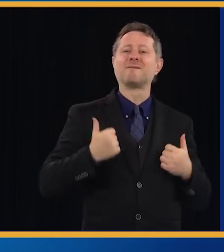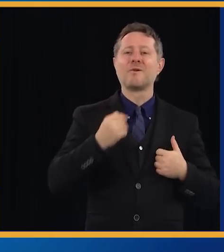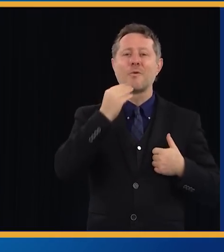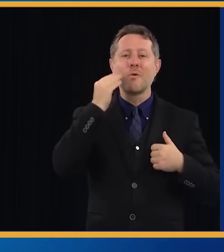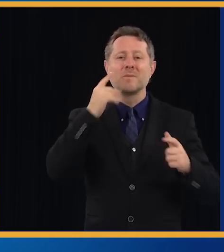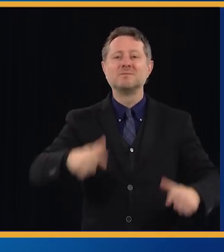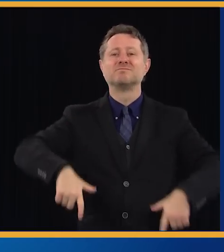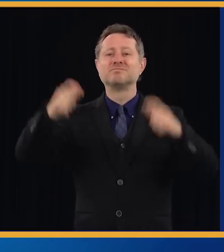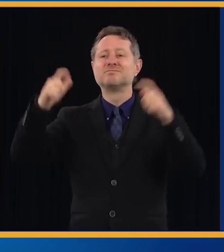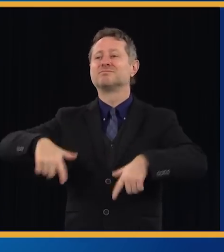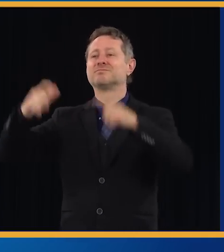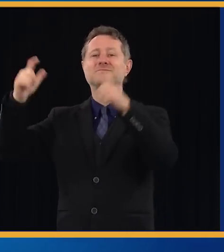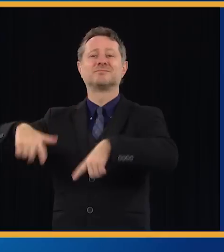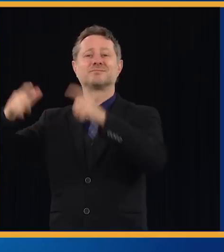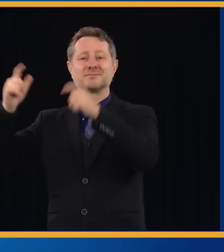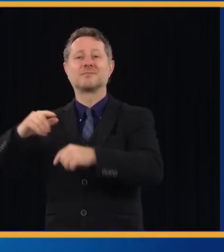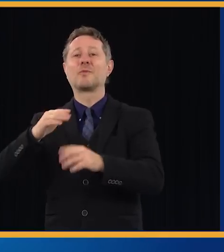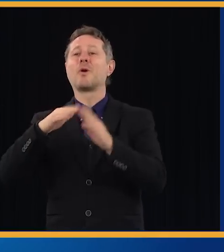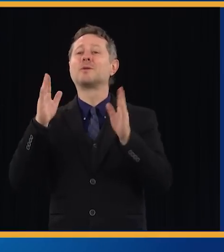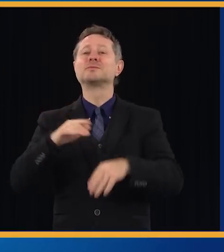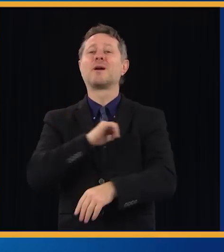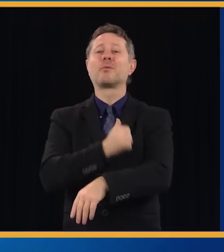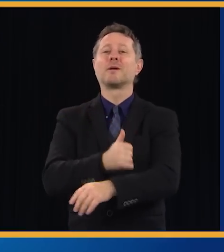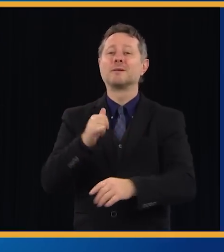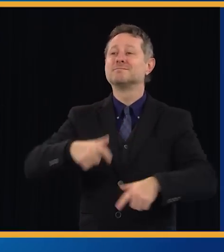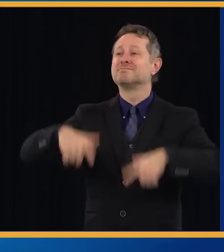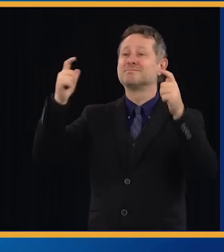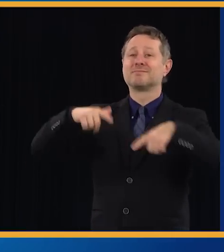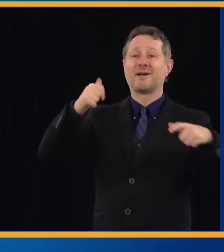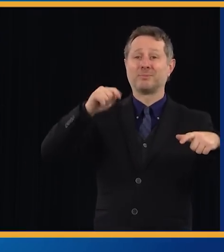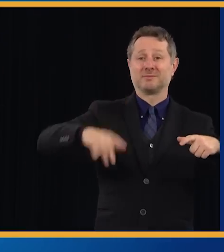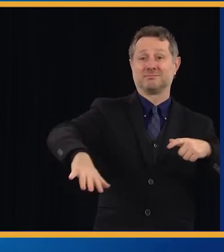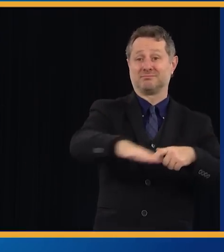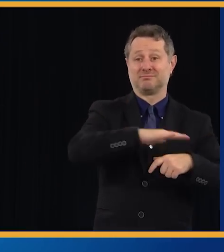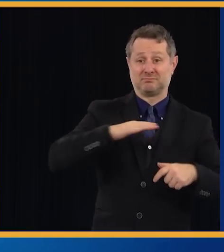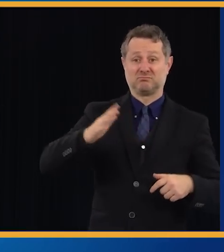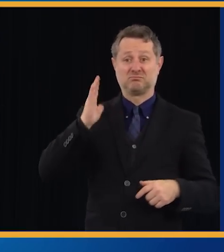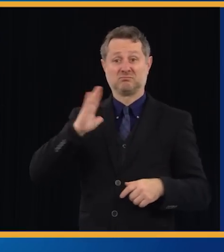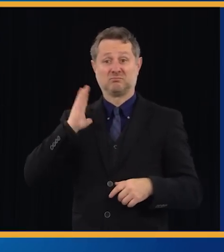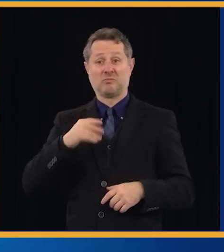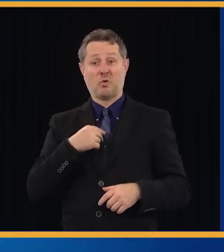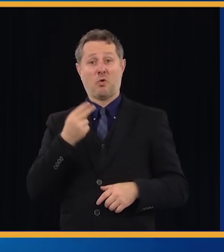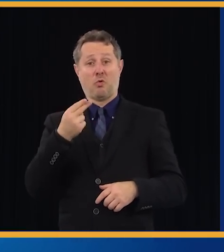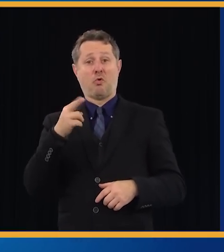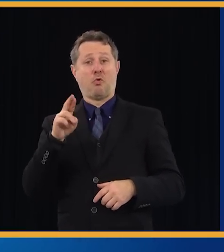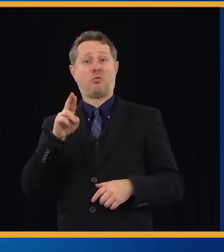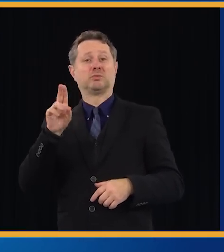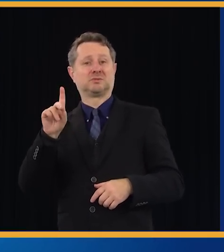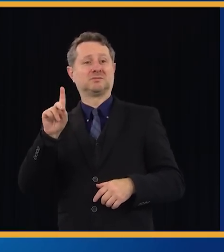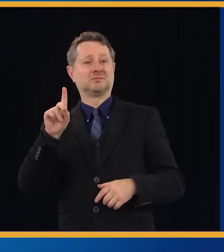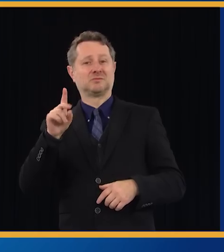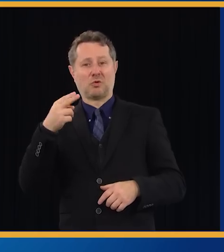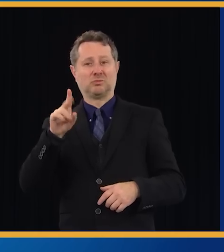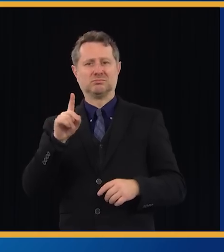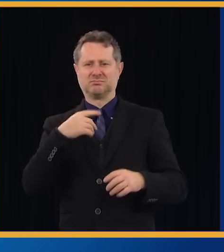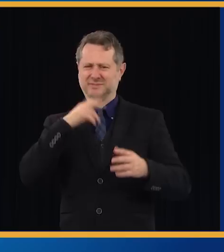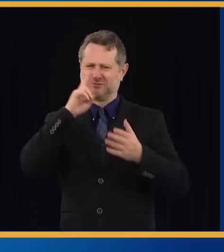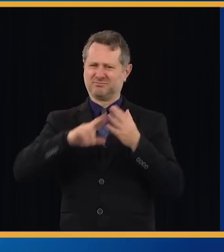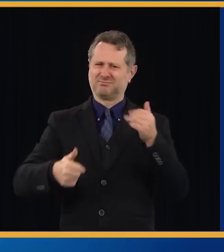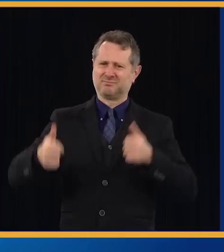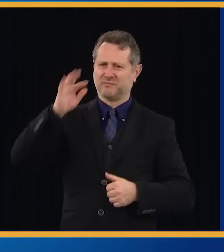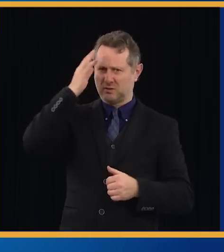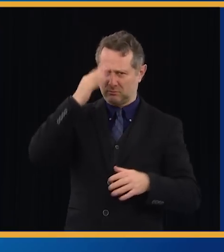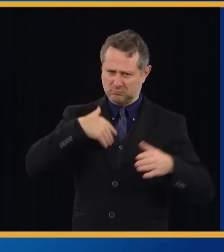facilities. You talk about public housing. I was a HUD secretary. I worked in public housing all across this nation. That